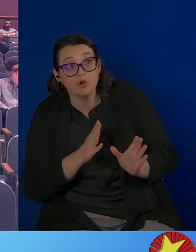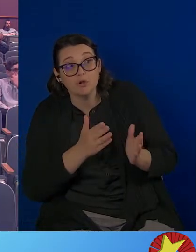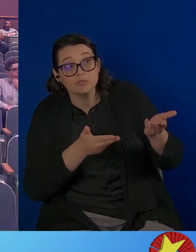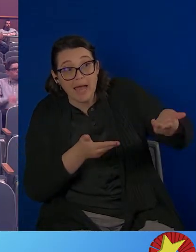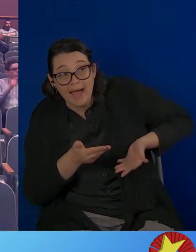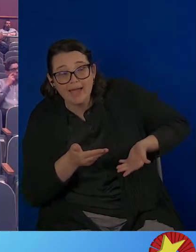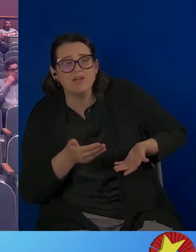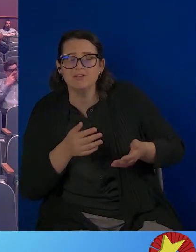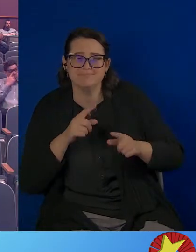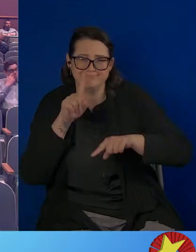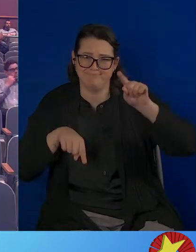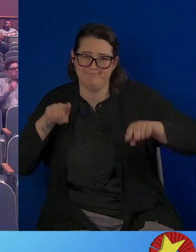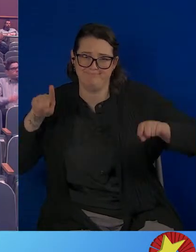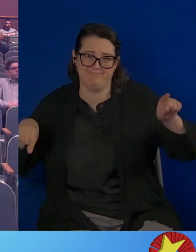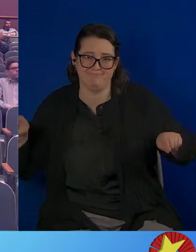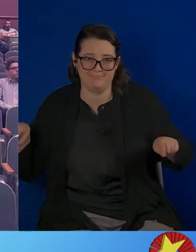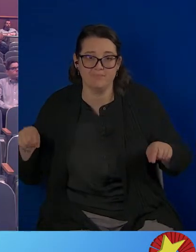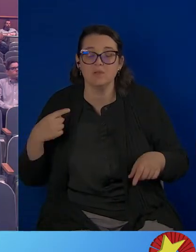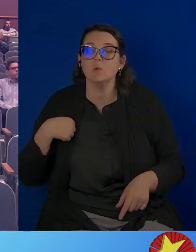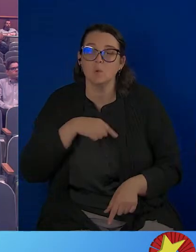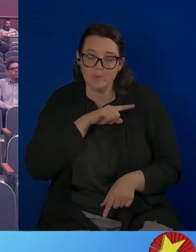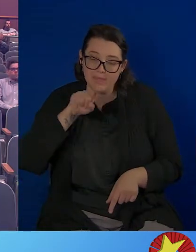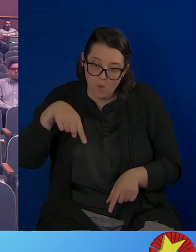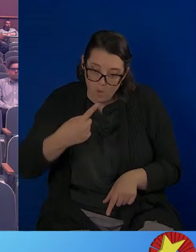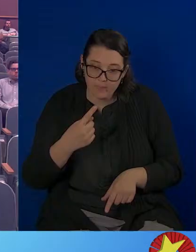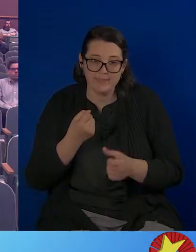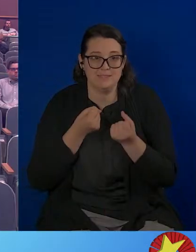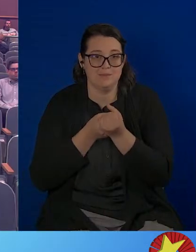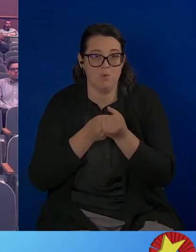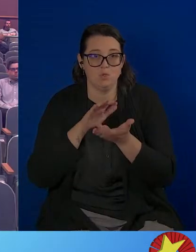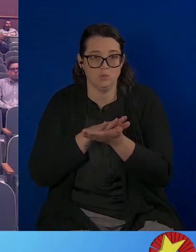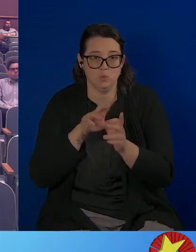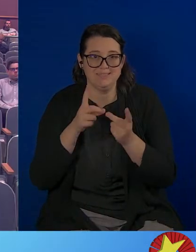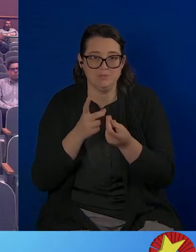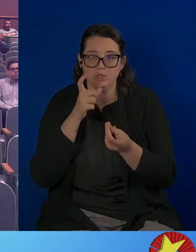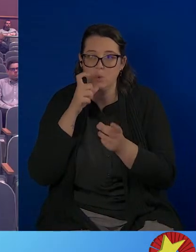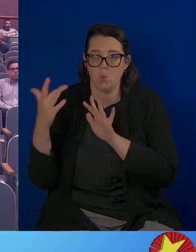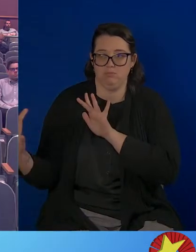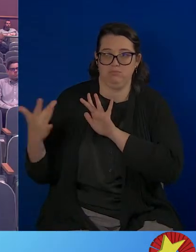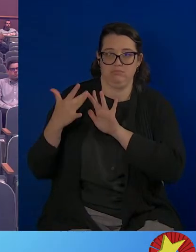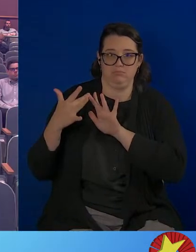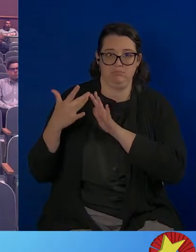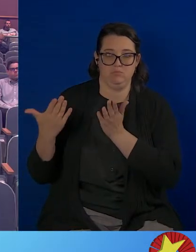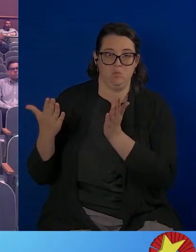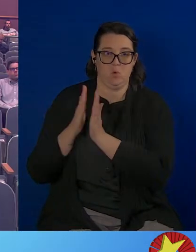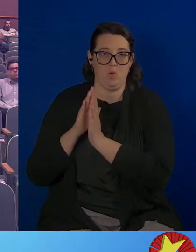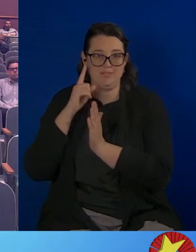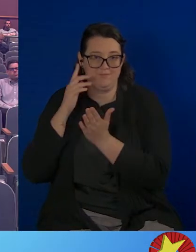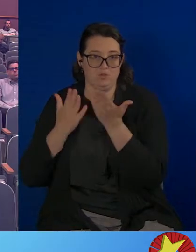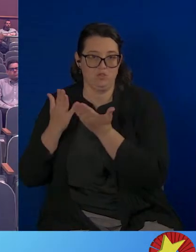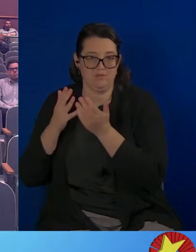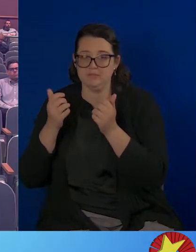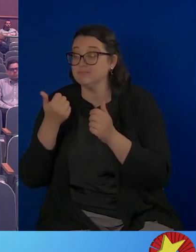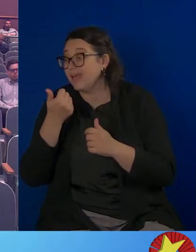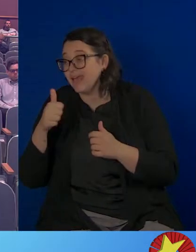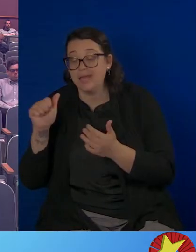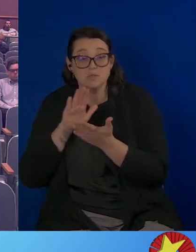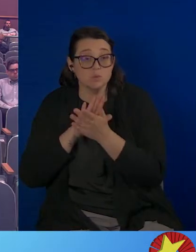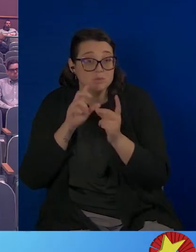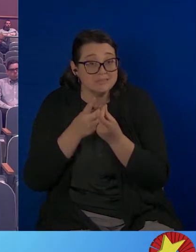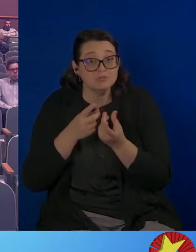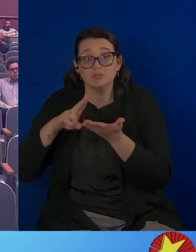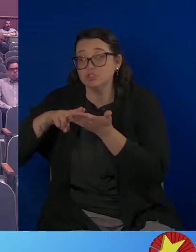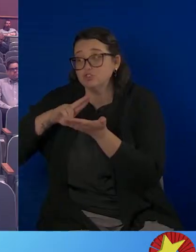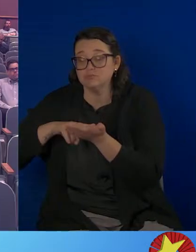those districts that request services from us, and that could be any school district or charter school. And